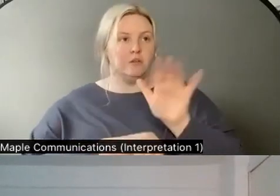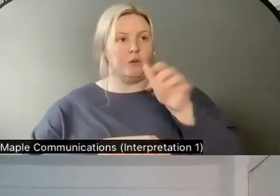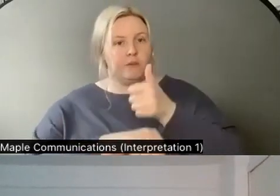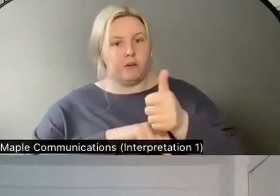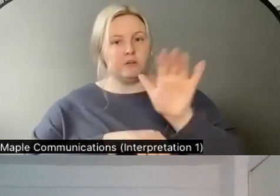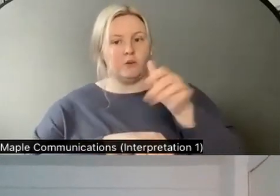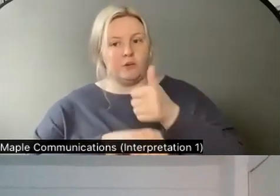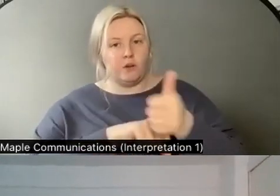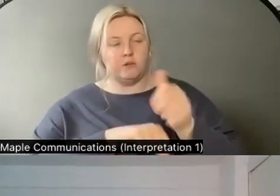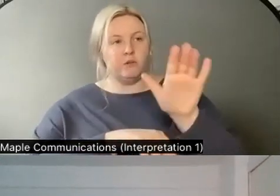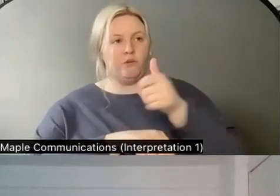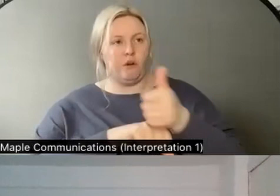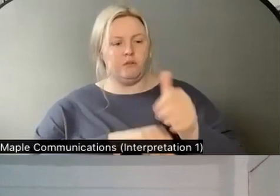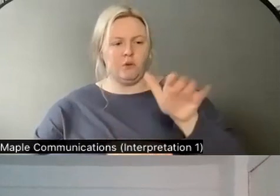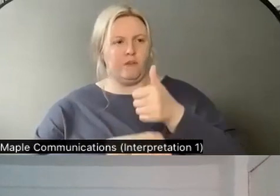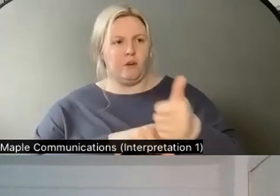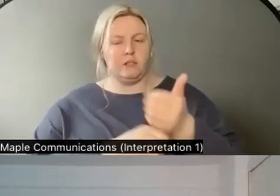fault, it's your fault.